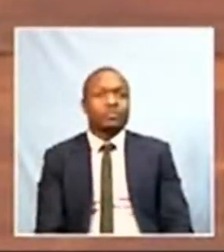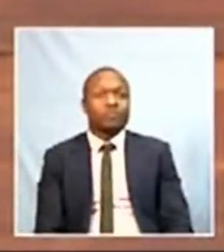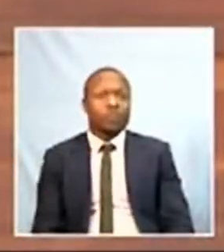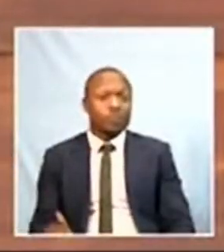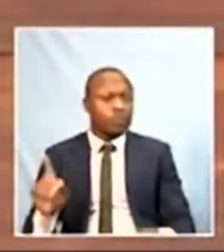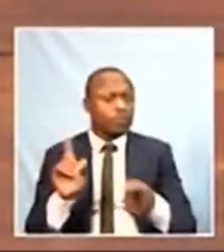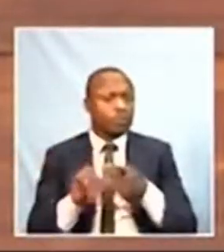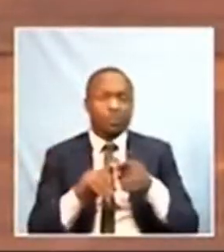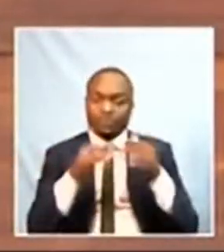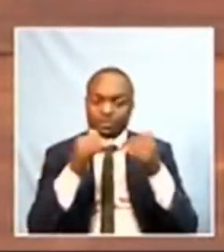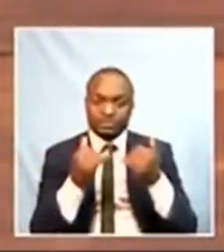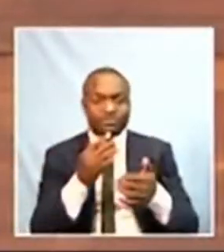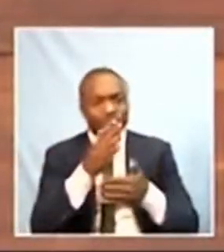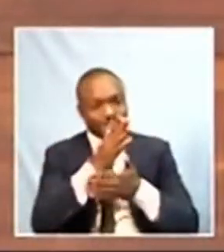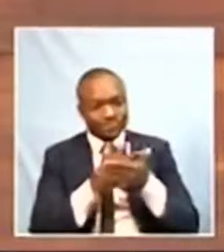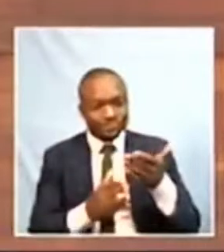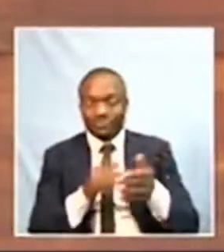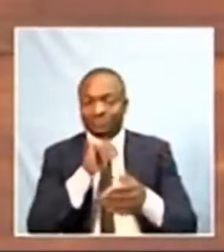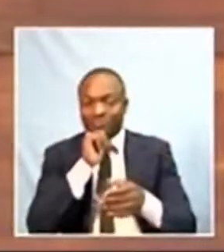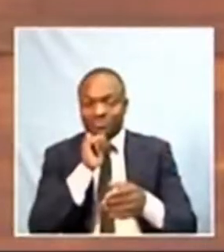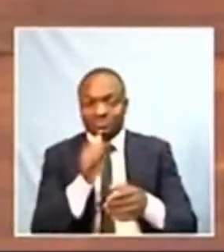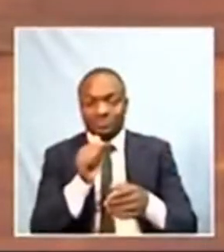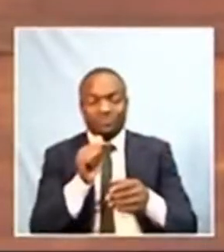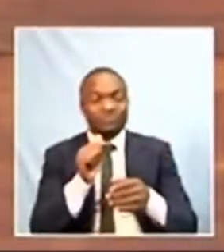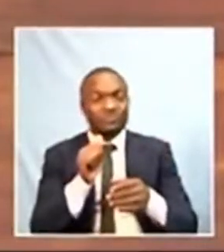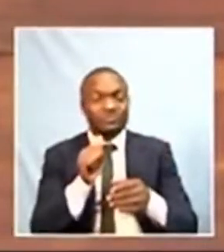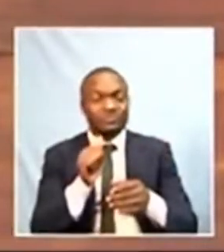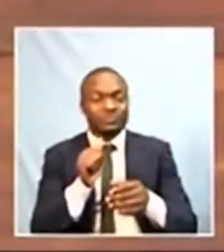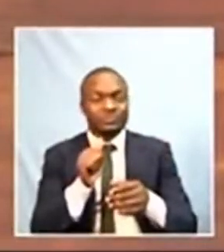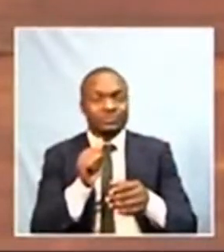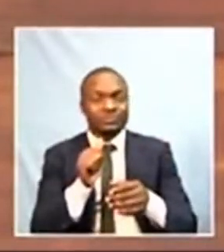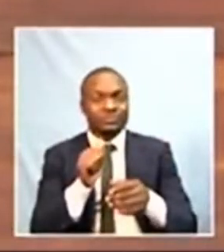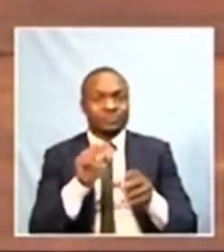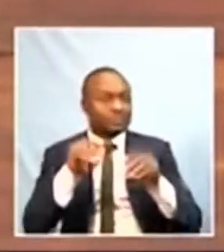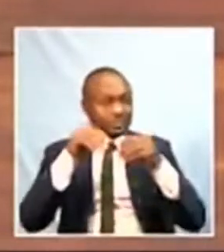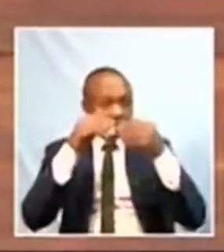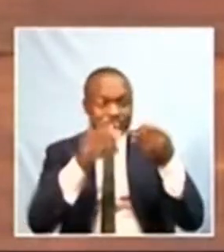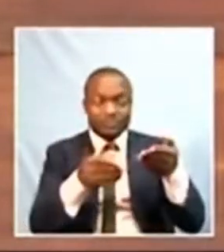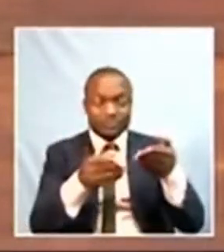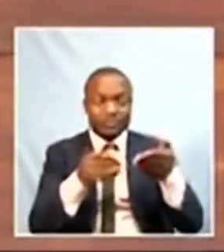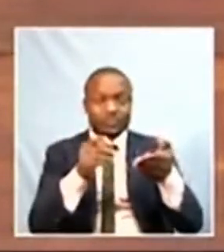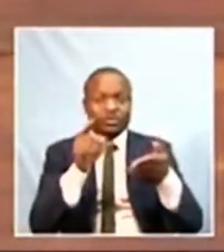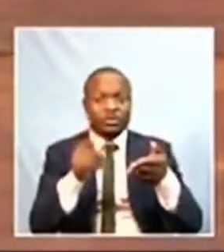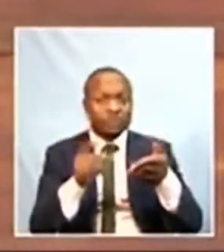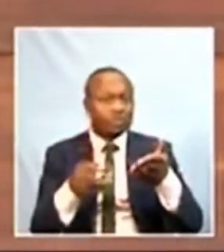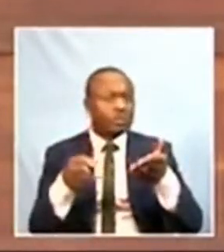to date, some of them are not procured. You are advertising for 2022.